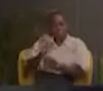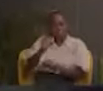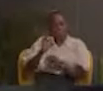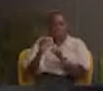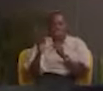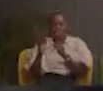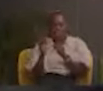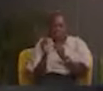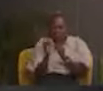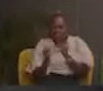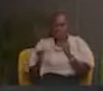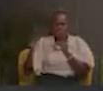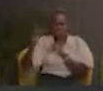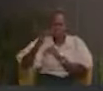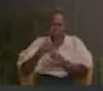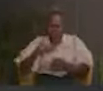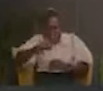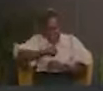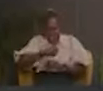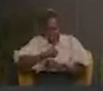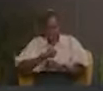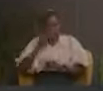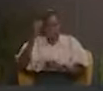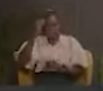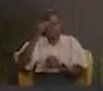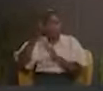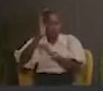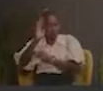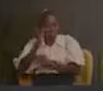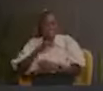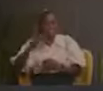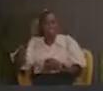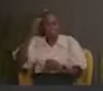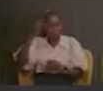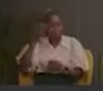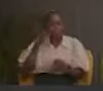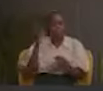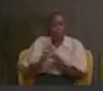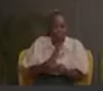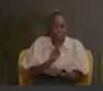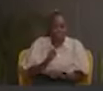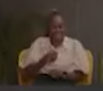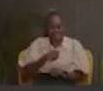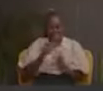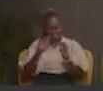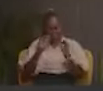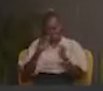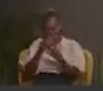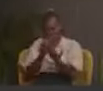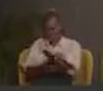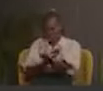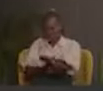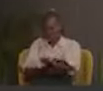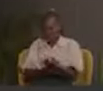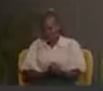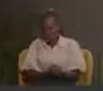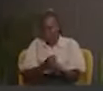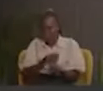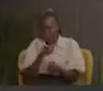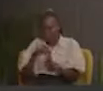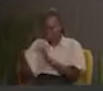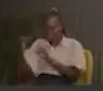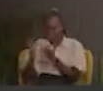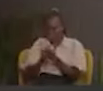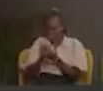God, and then the knowledge of the promises. I taught you in the morning, if you recall, that I didn't explain that part, that the